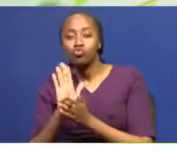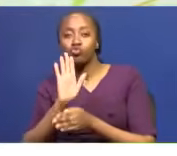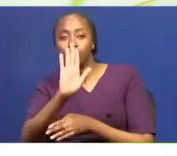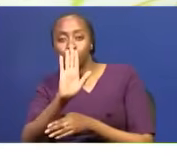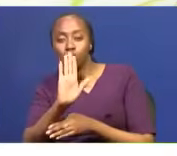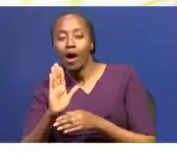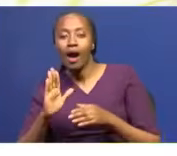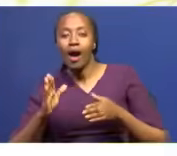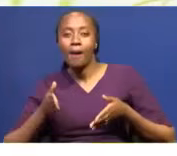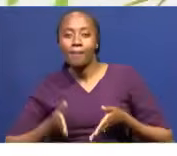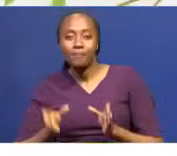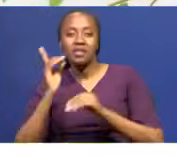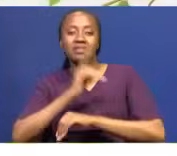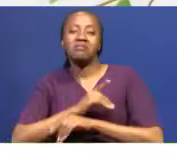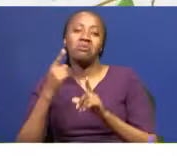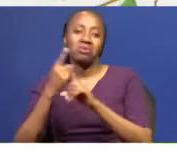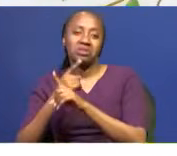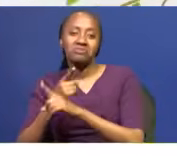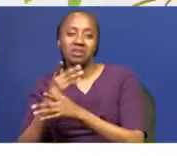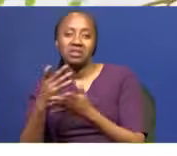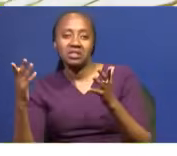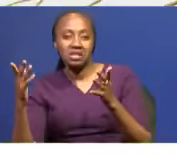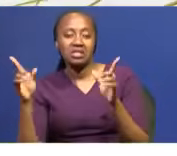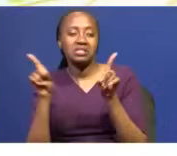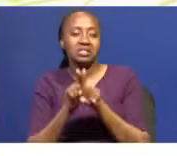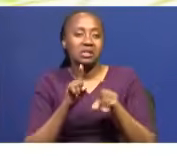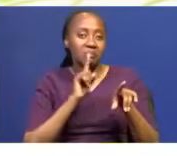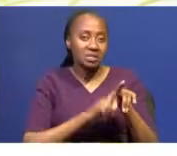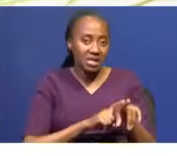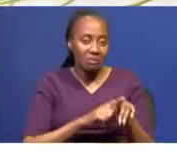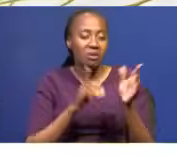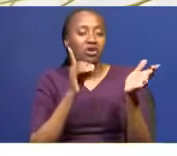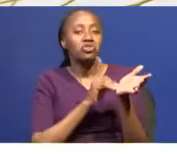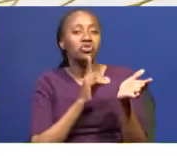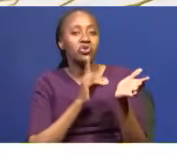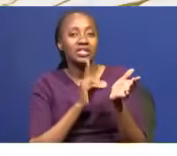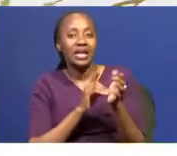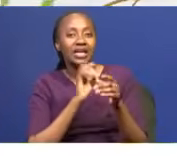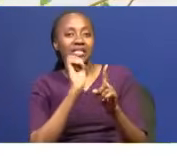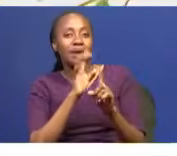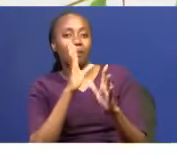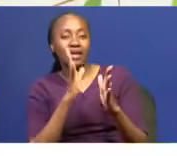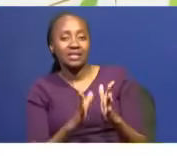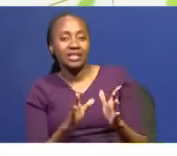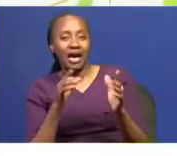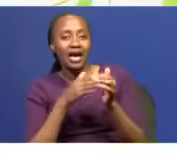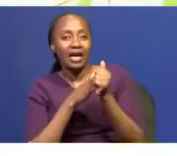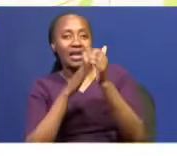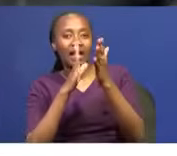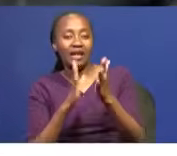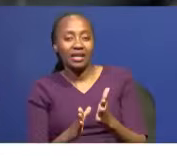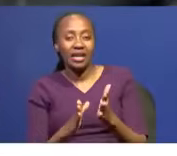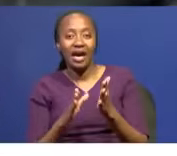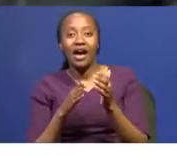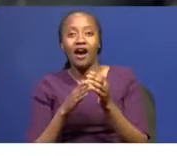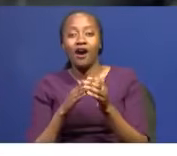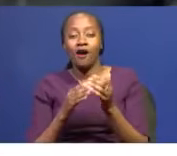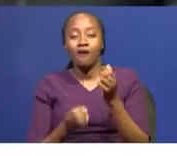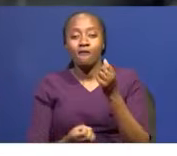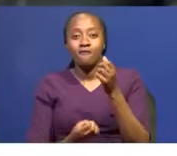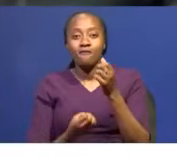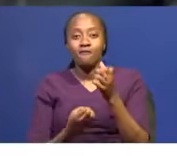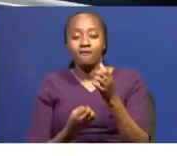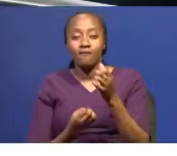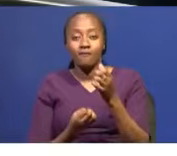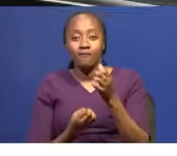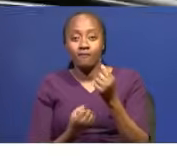life. Beyond business and conservation, Dr. Kalua is a mentor and a leader. Though he is the founder of the Green Thinking